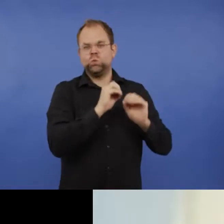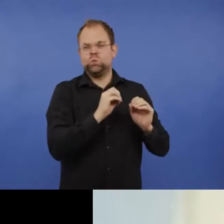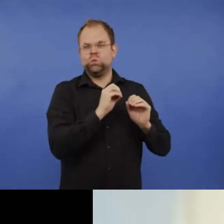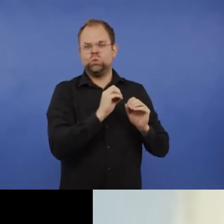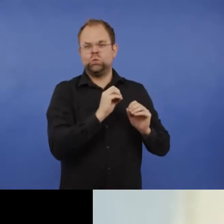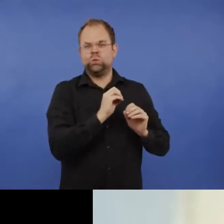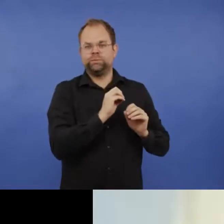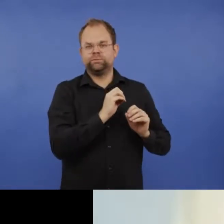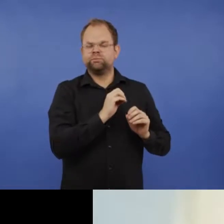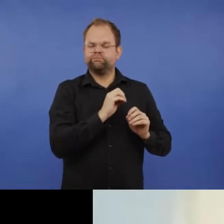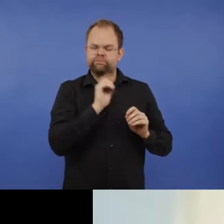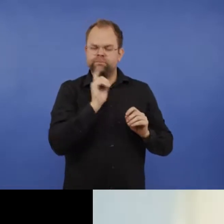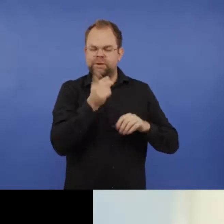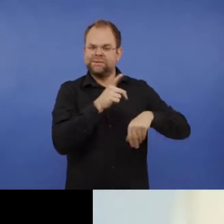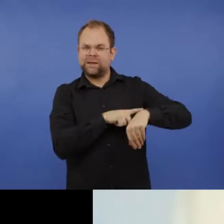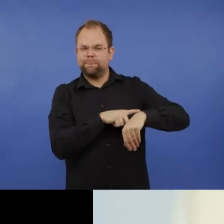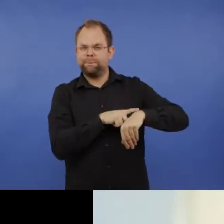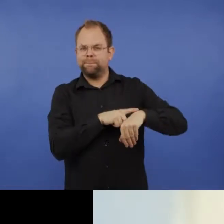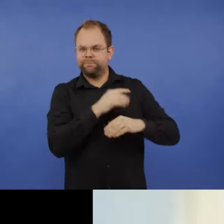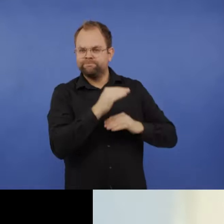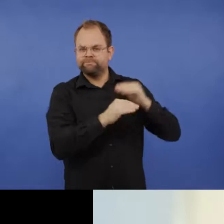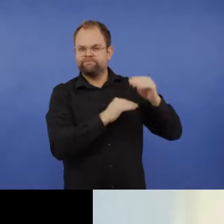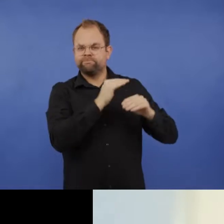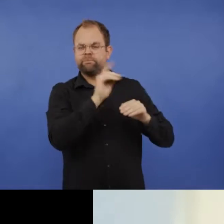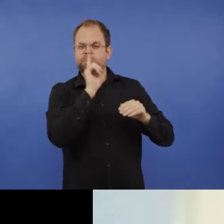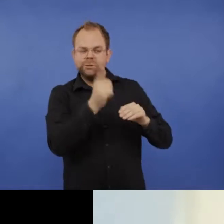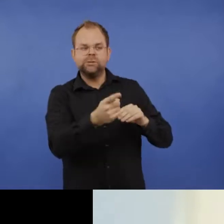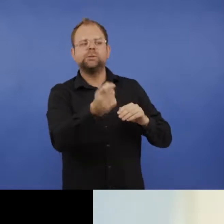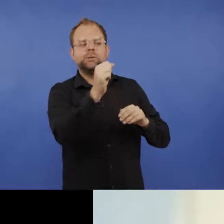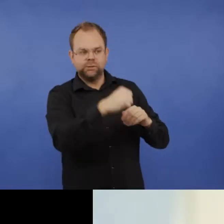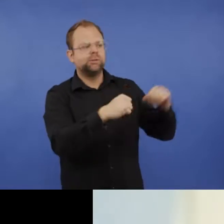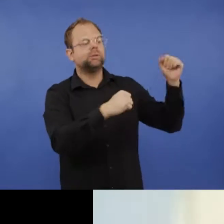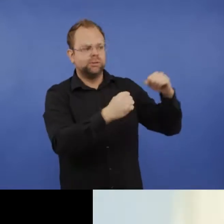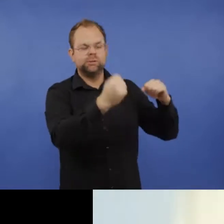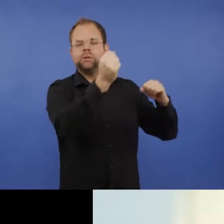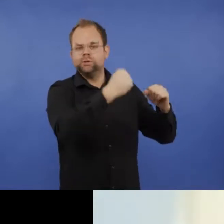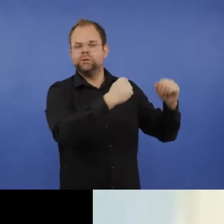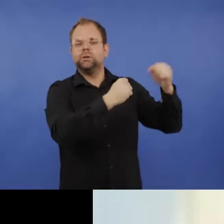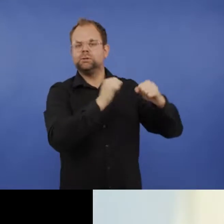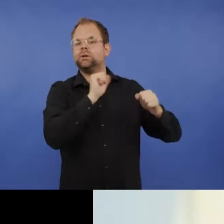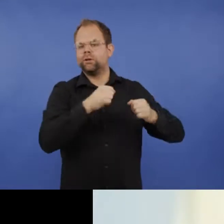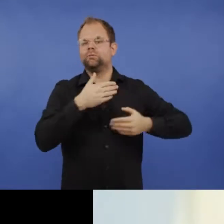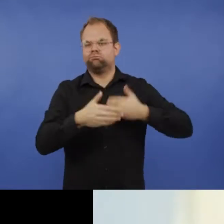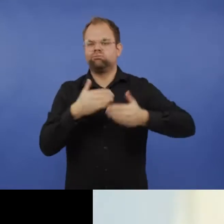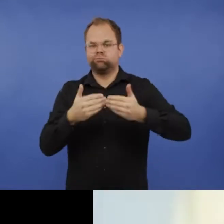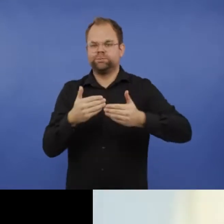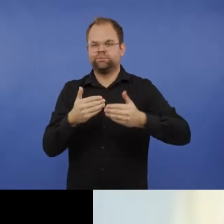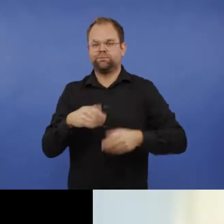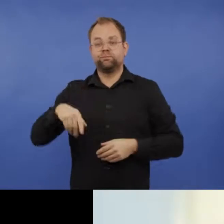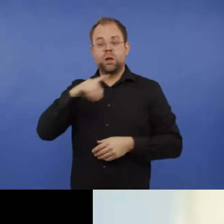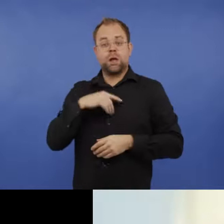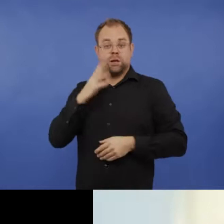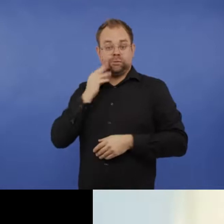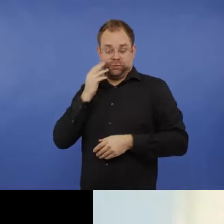peace process. You have to first of all build the consensus, and developing